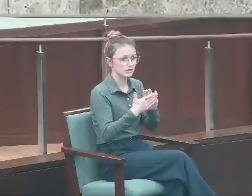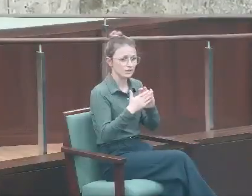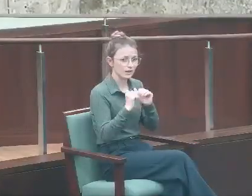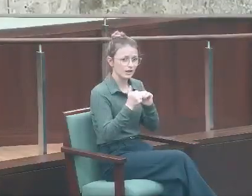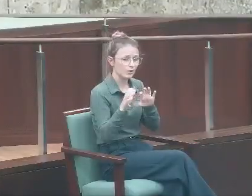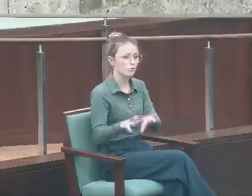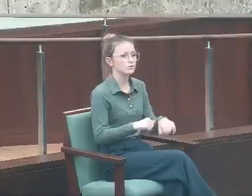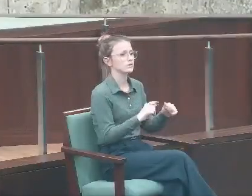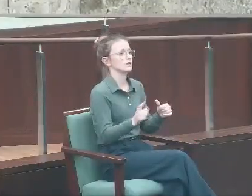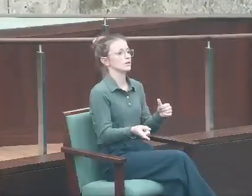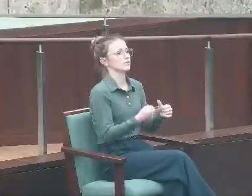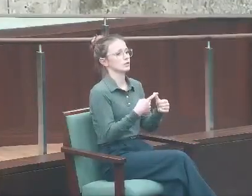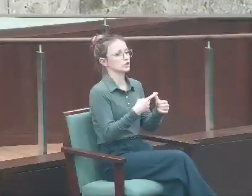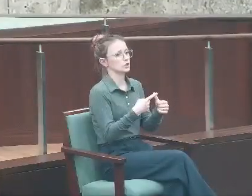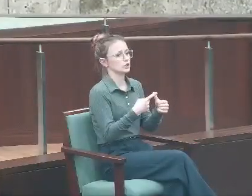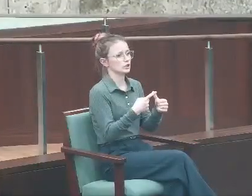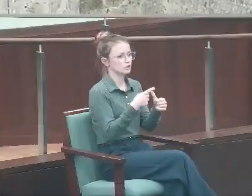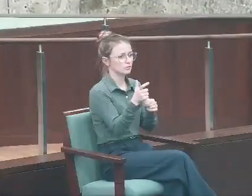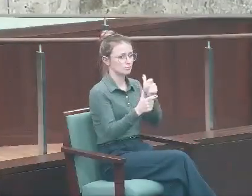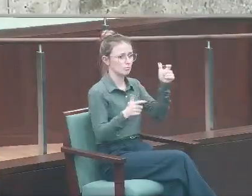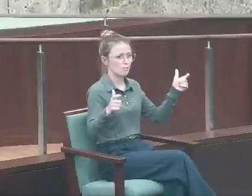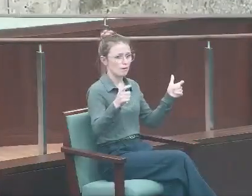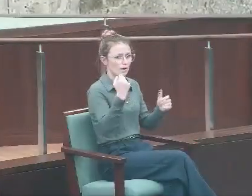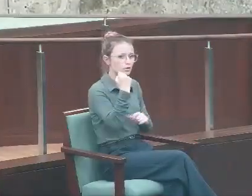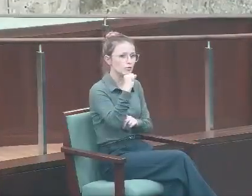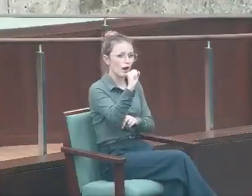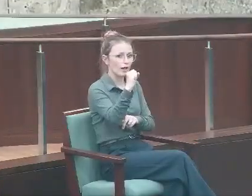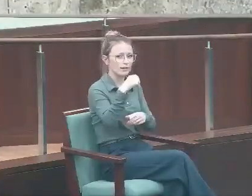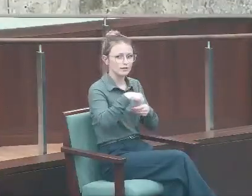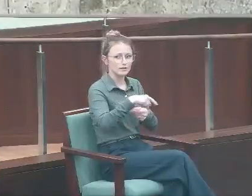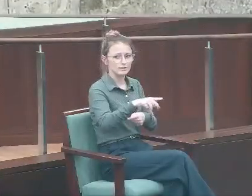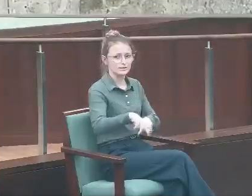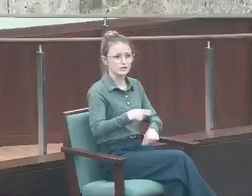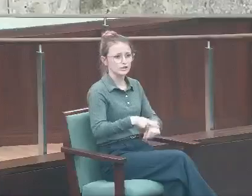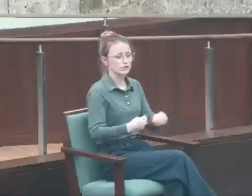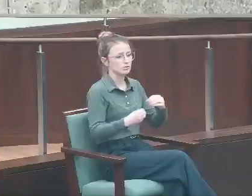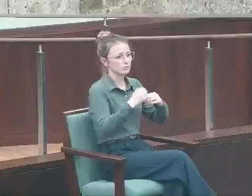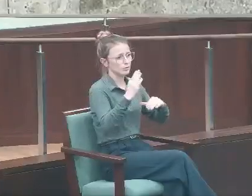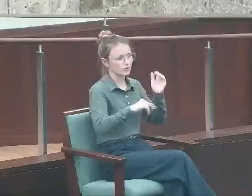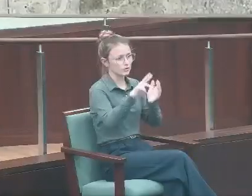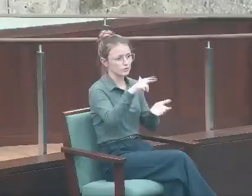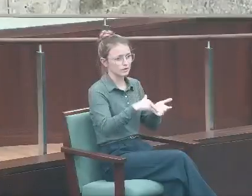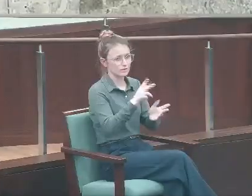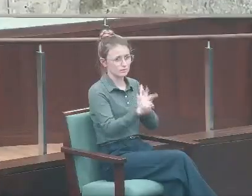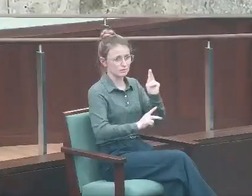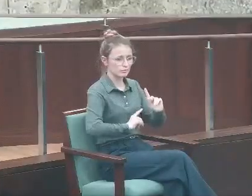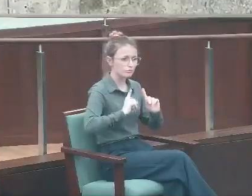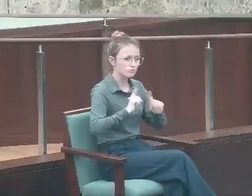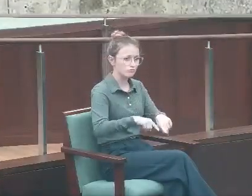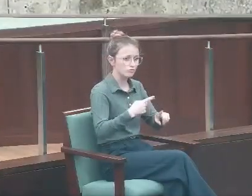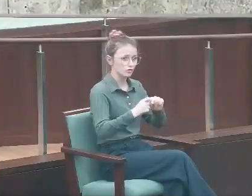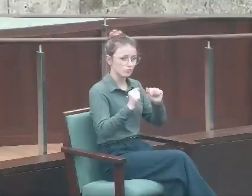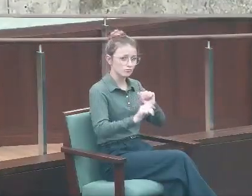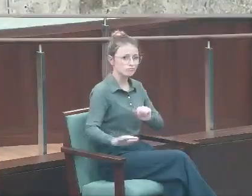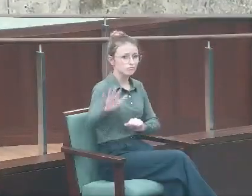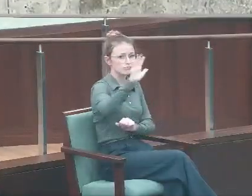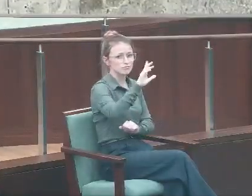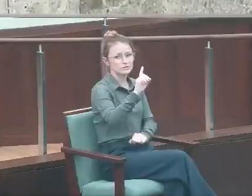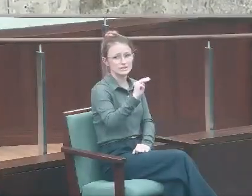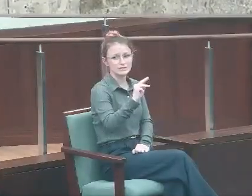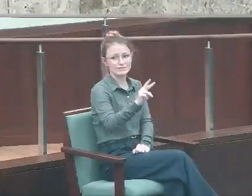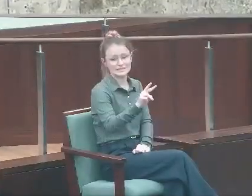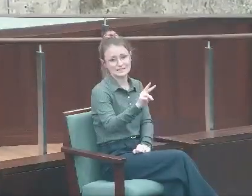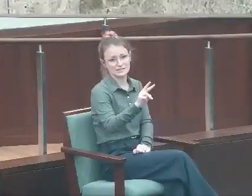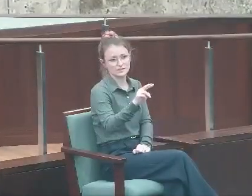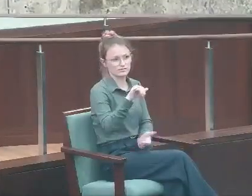first mass rally in the nation with more than 3,000 people attending from across the DMV. That